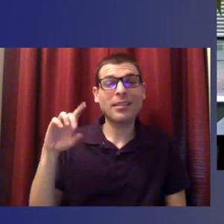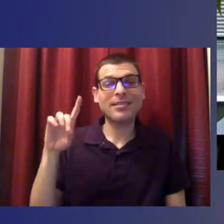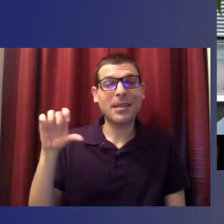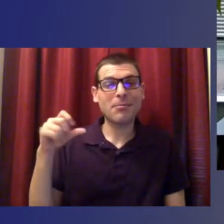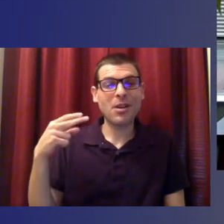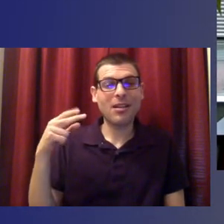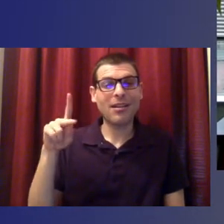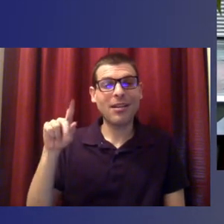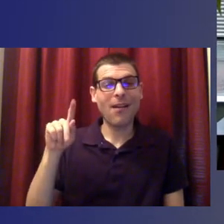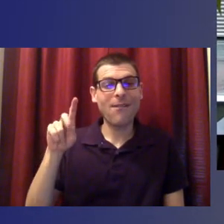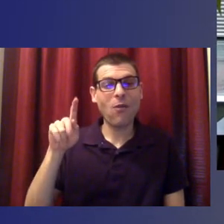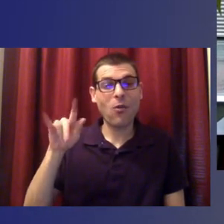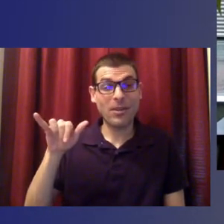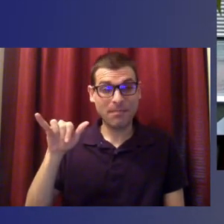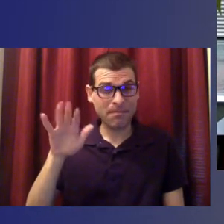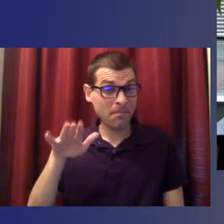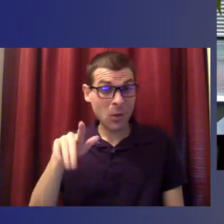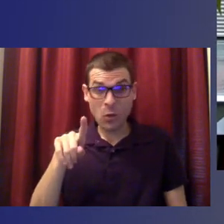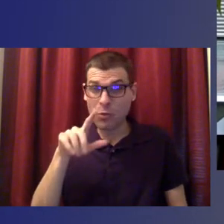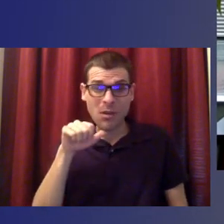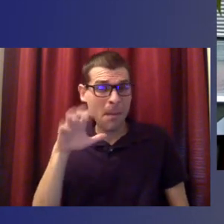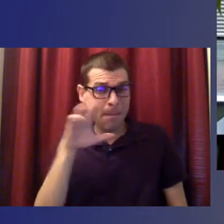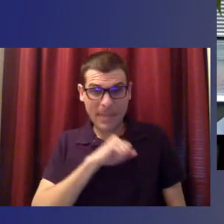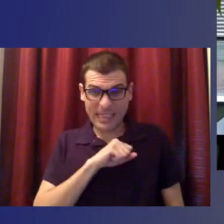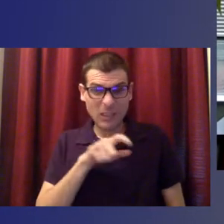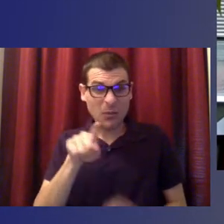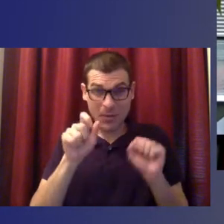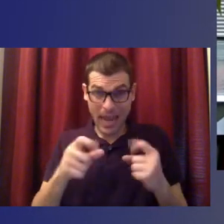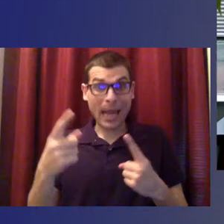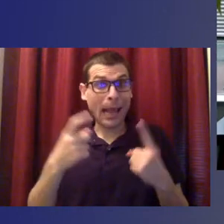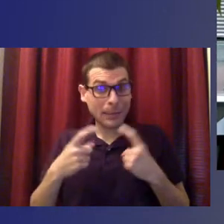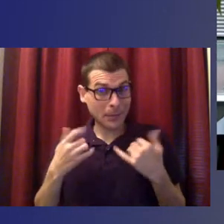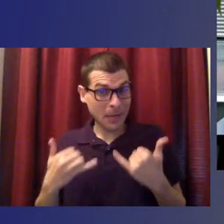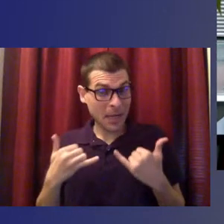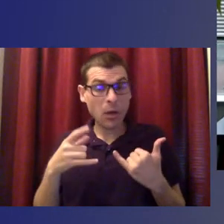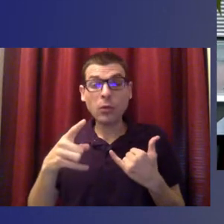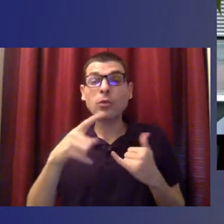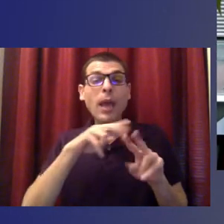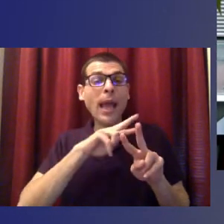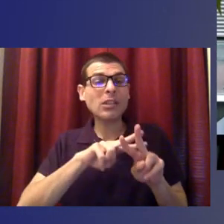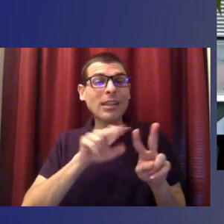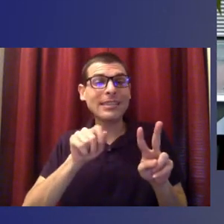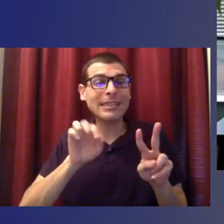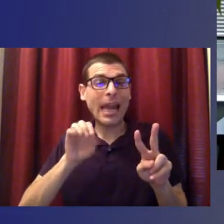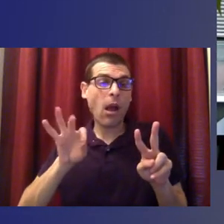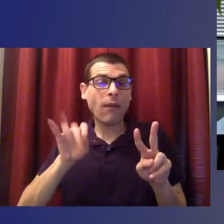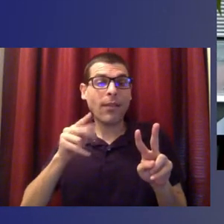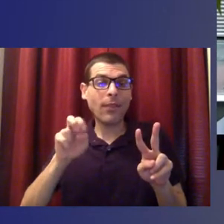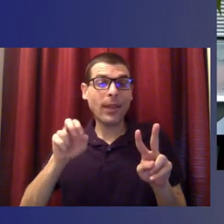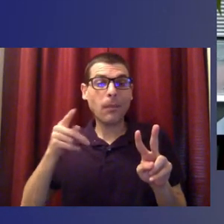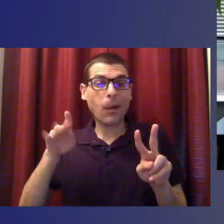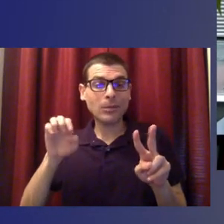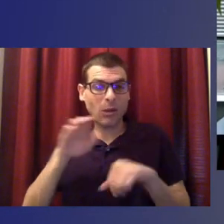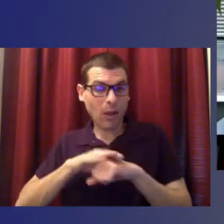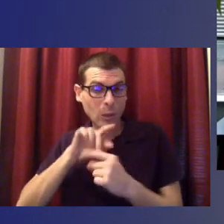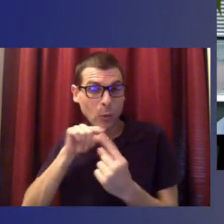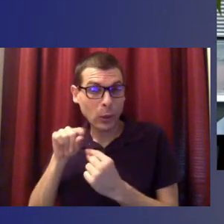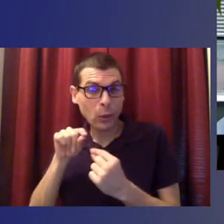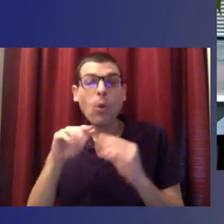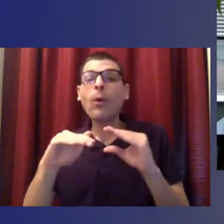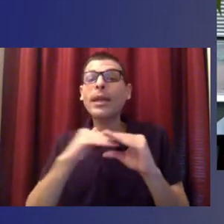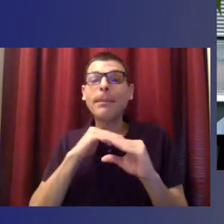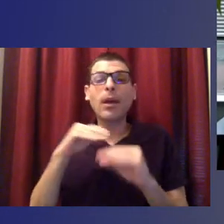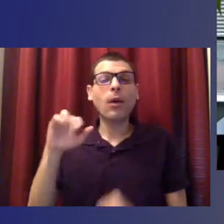question. You can tweet it at City Club using the hashtag StateOfThePossible, or email your questions to